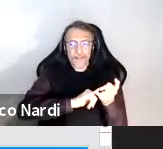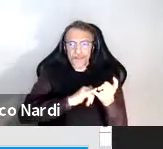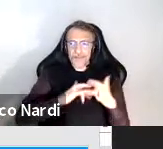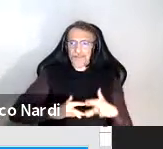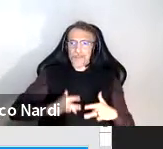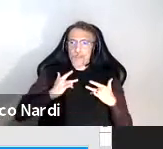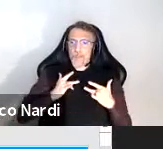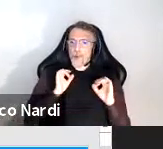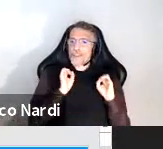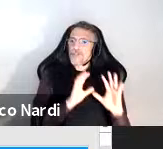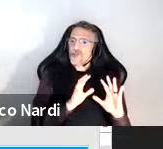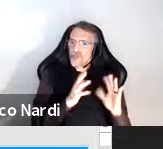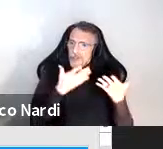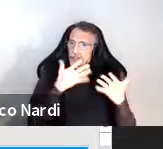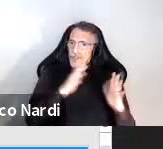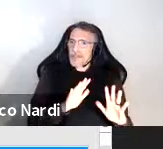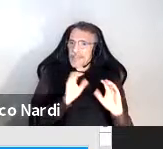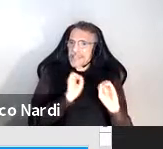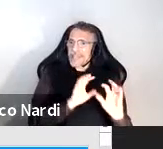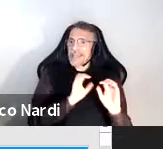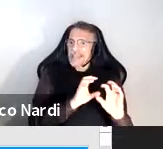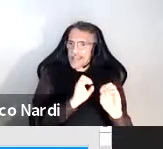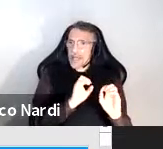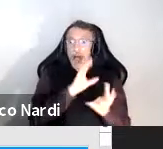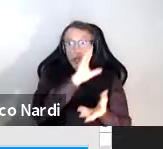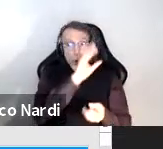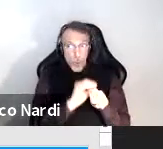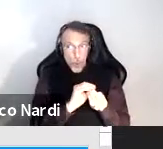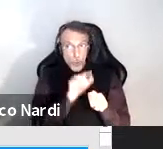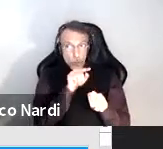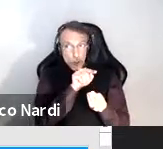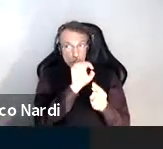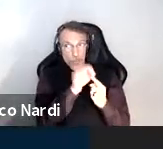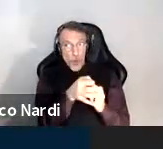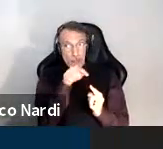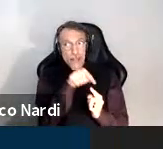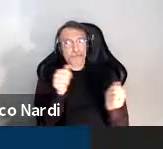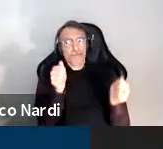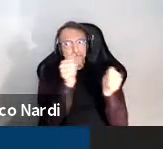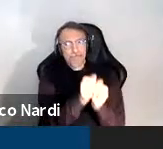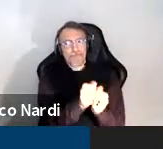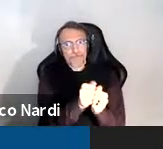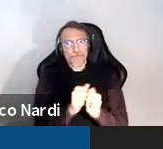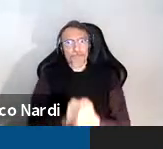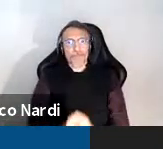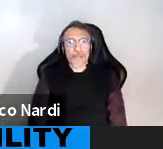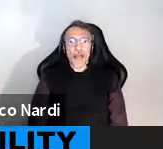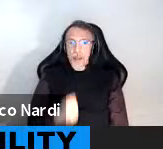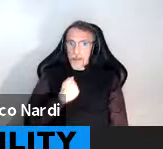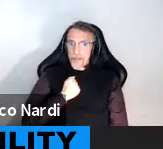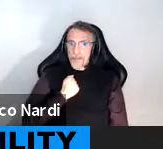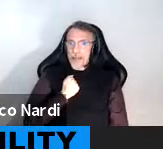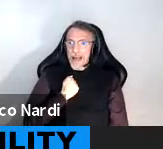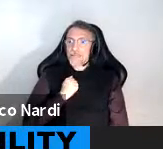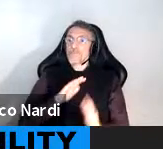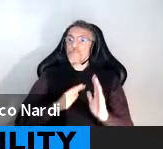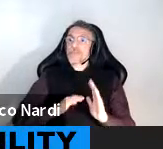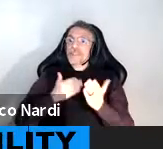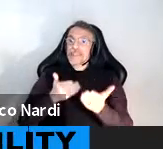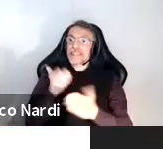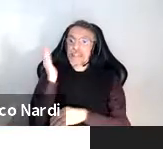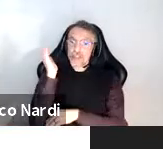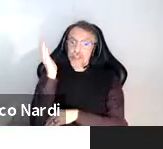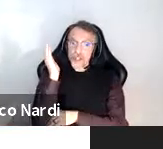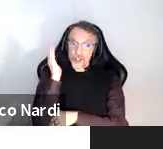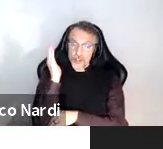is in his conclusion. Now, in my presentation, I plan to do is to